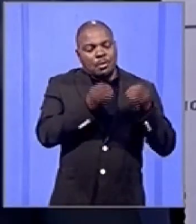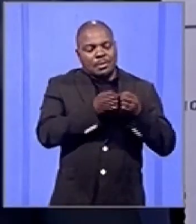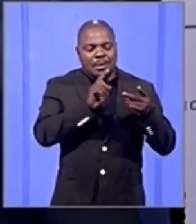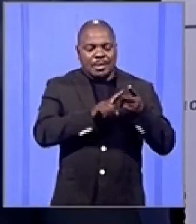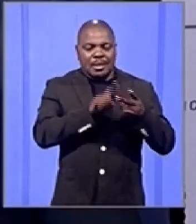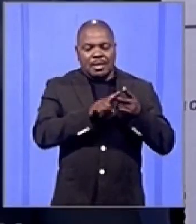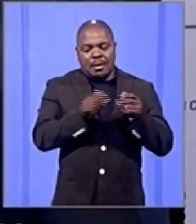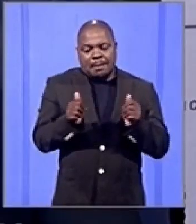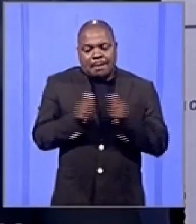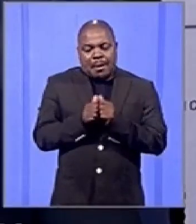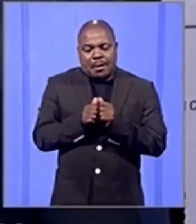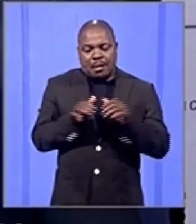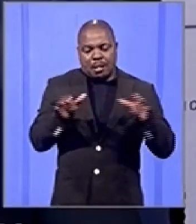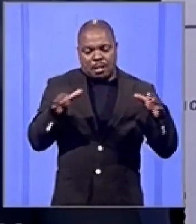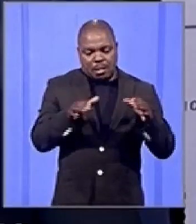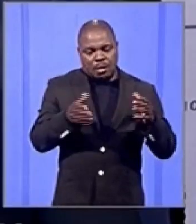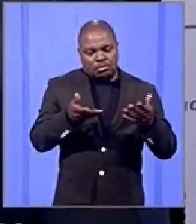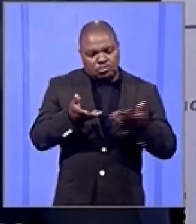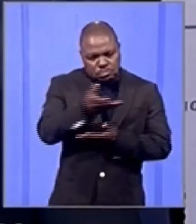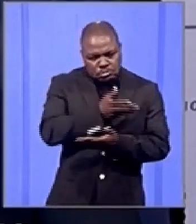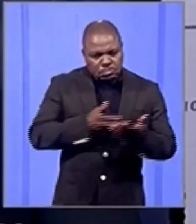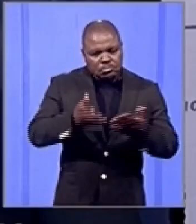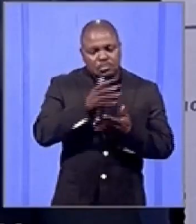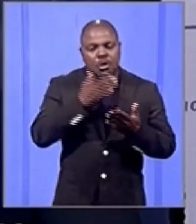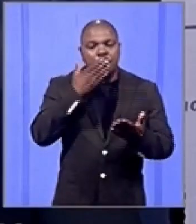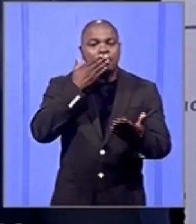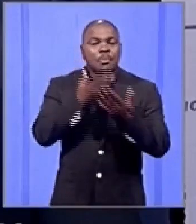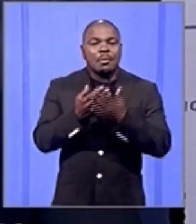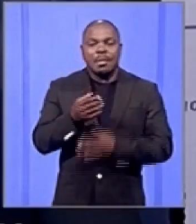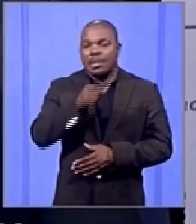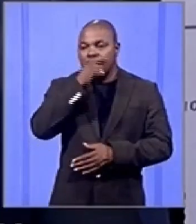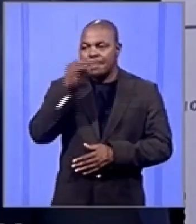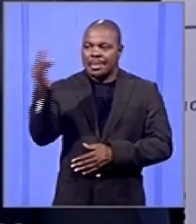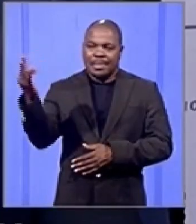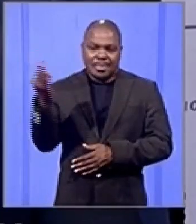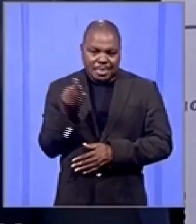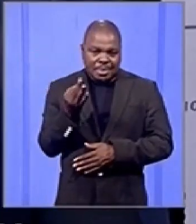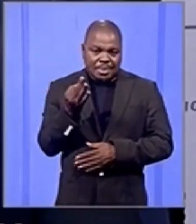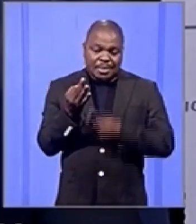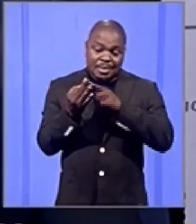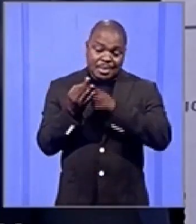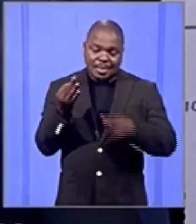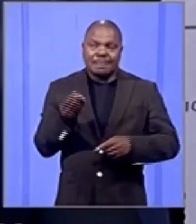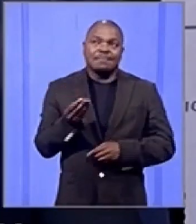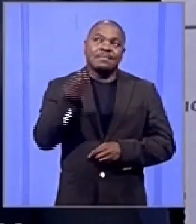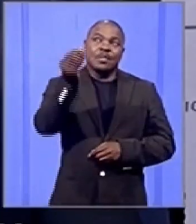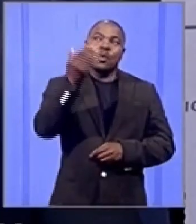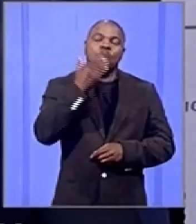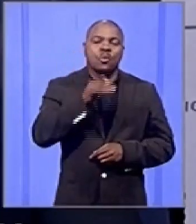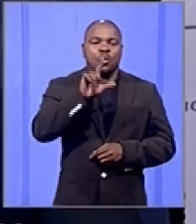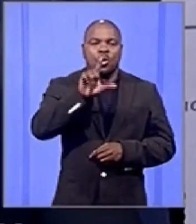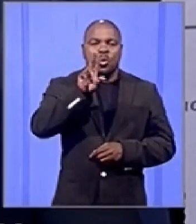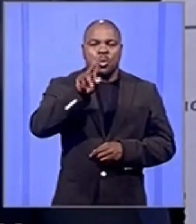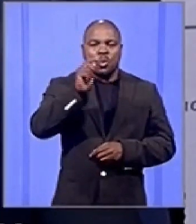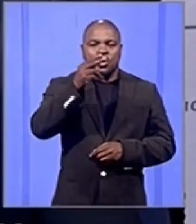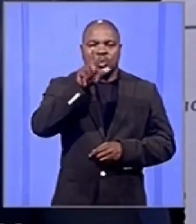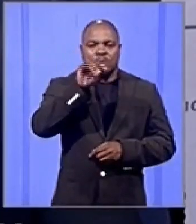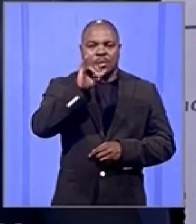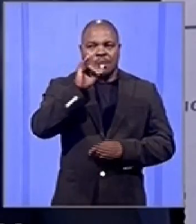will sit, recommend 3 names to the Thule House. Those 3 individuals will